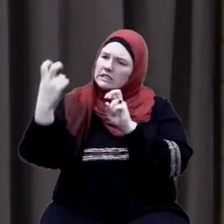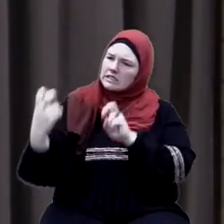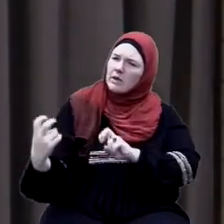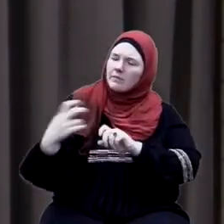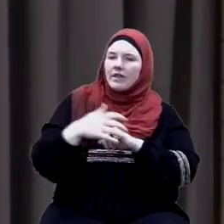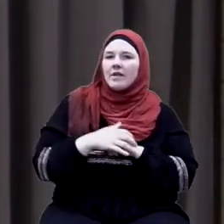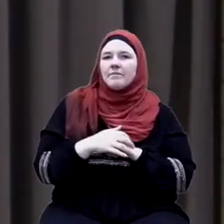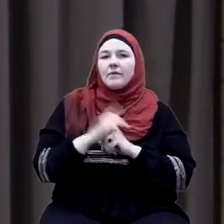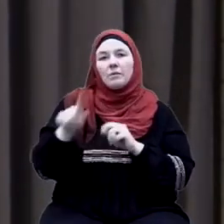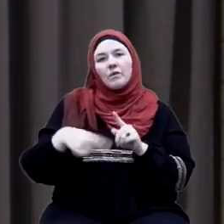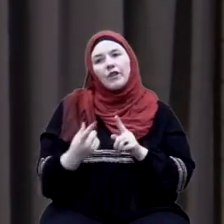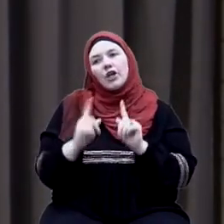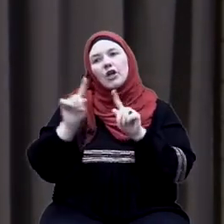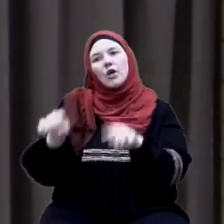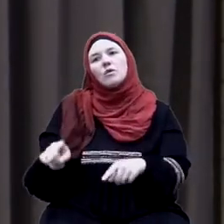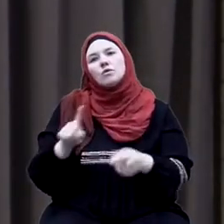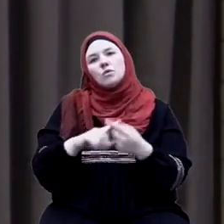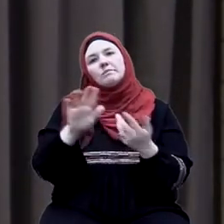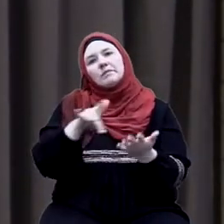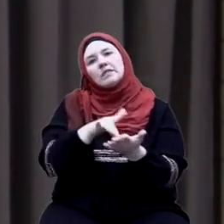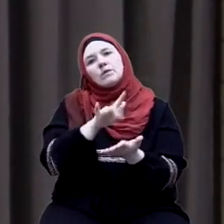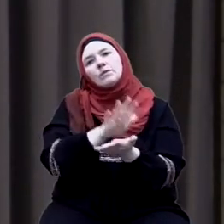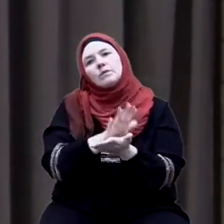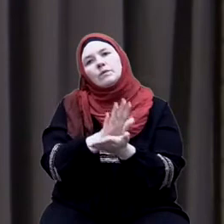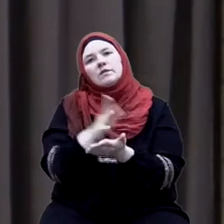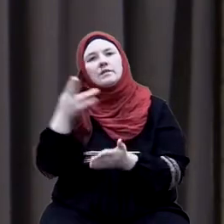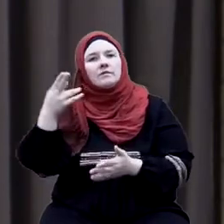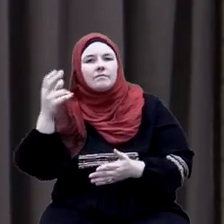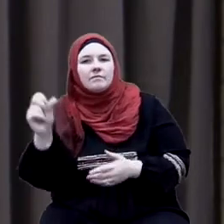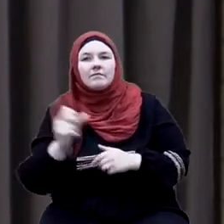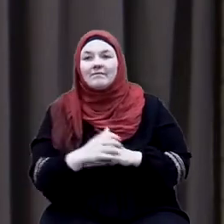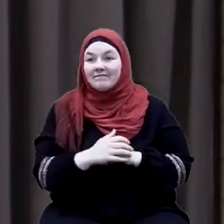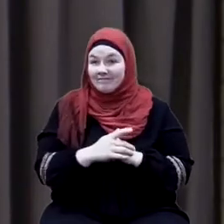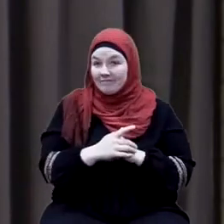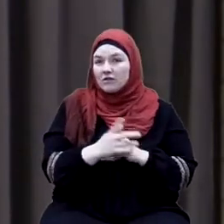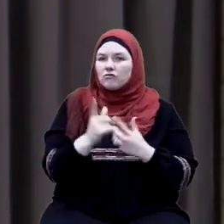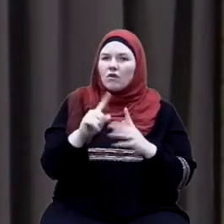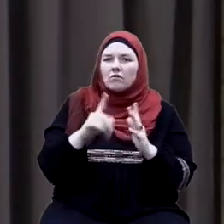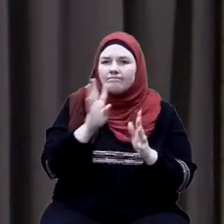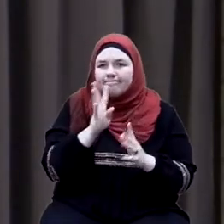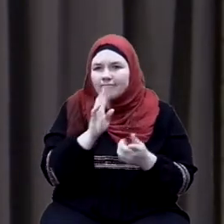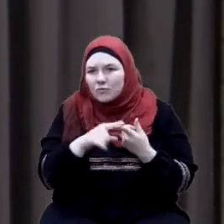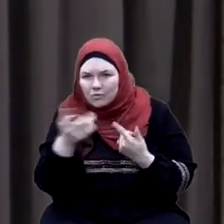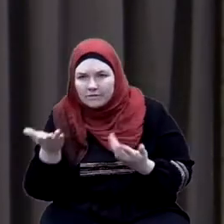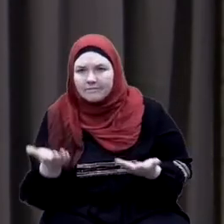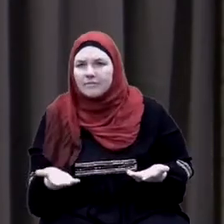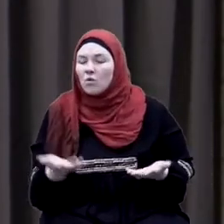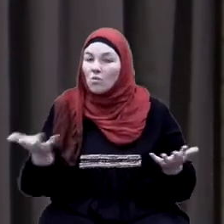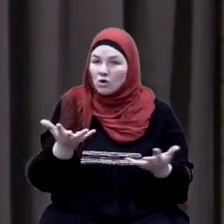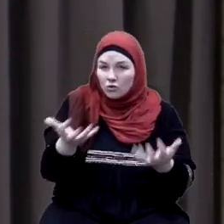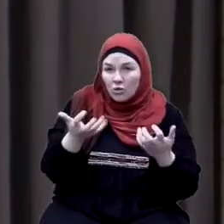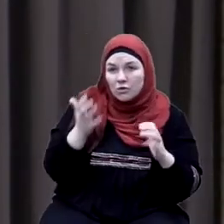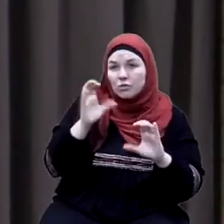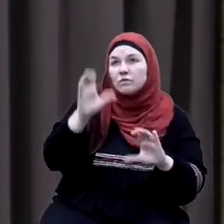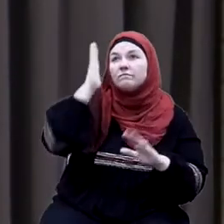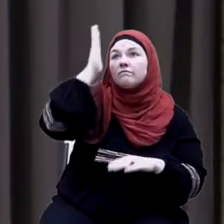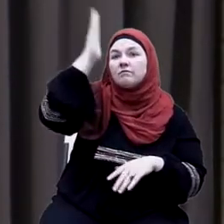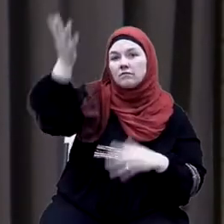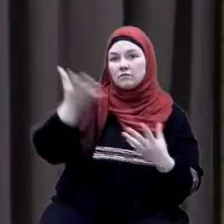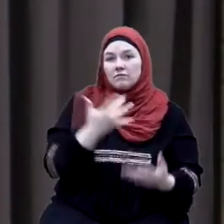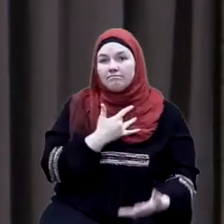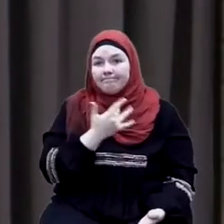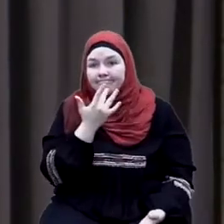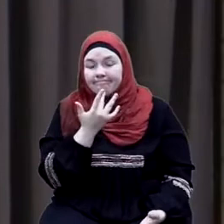them when they go into middle school, high school, and start talking to them. What do you want to do when you grow